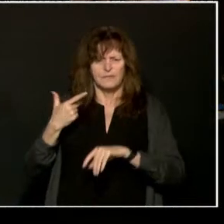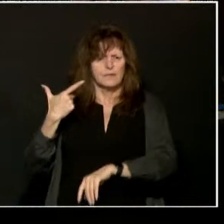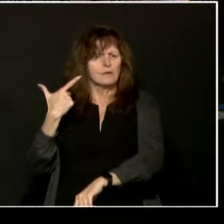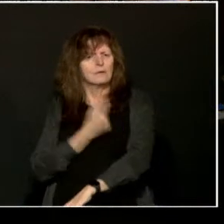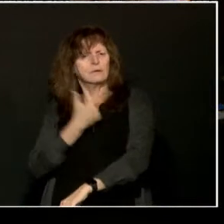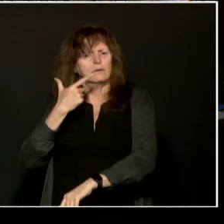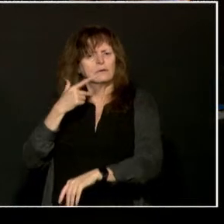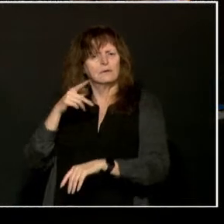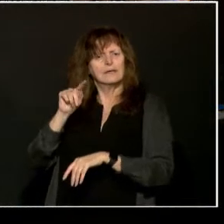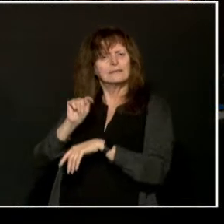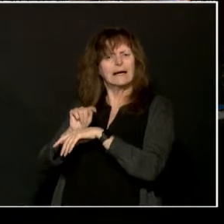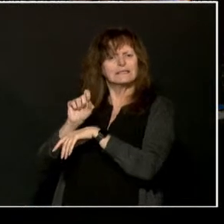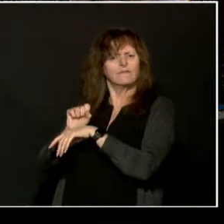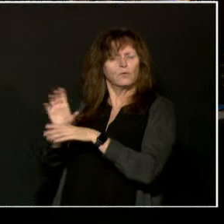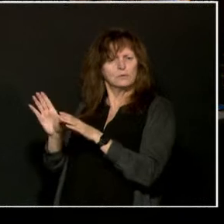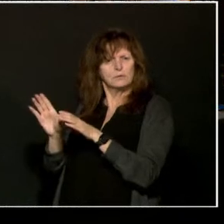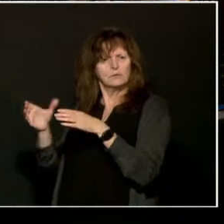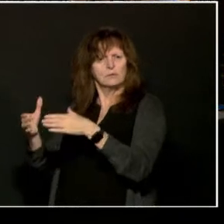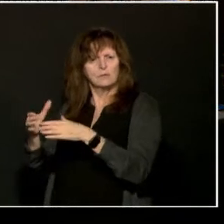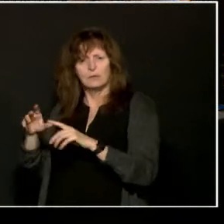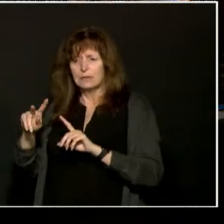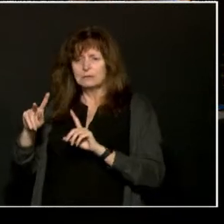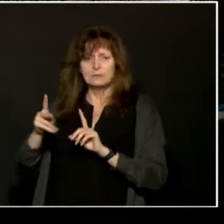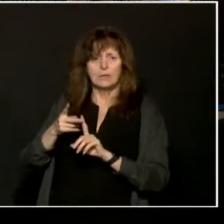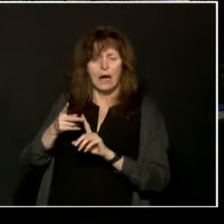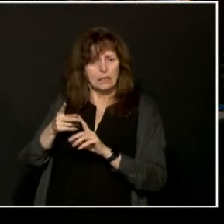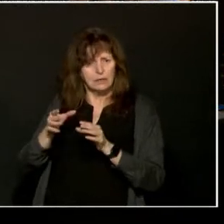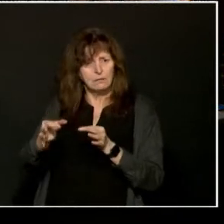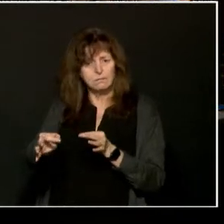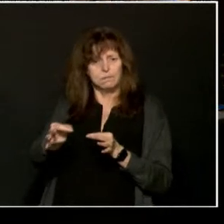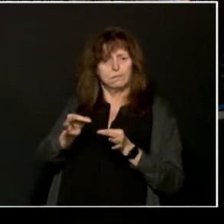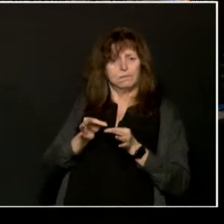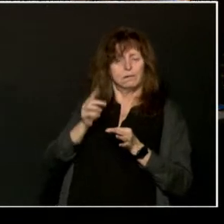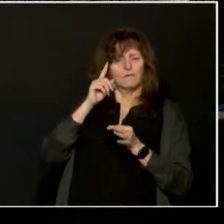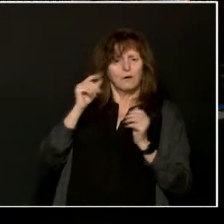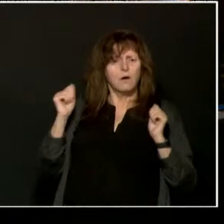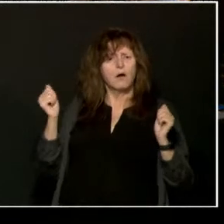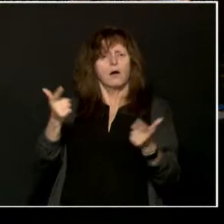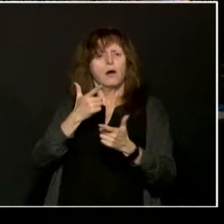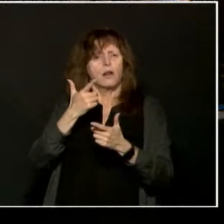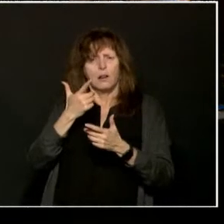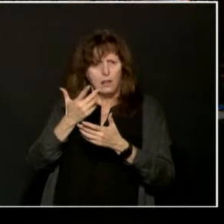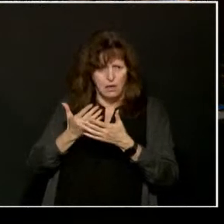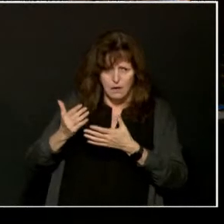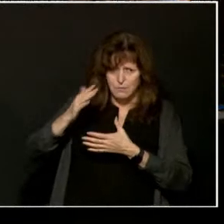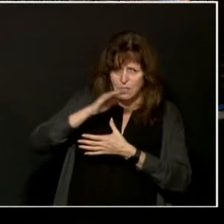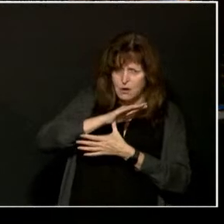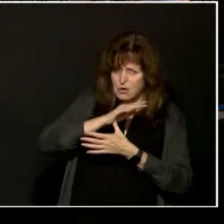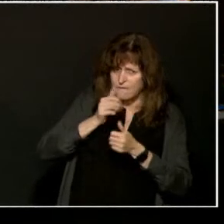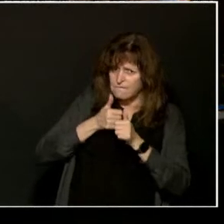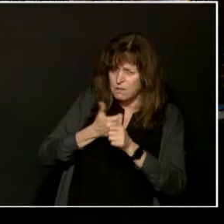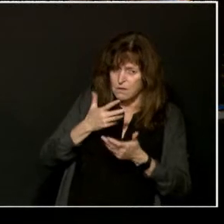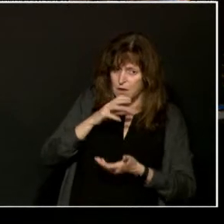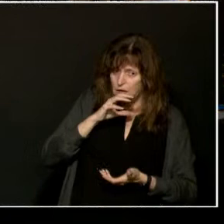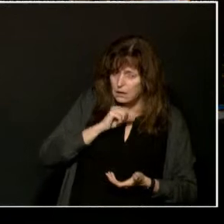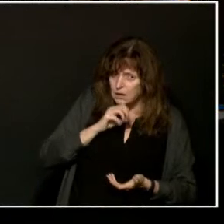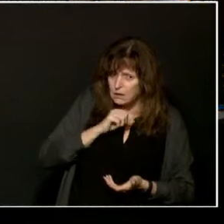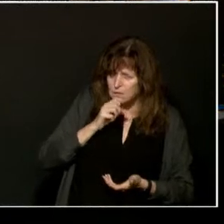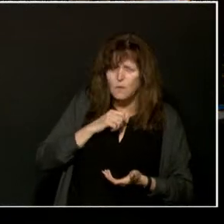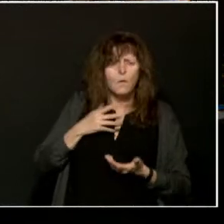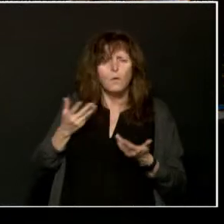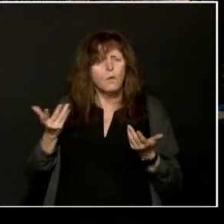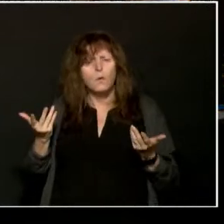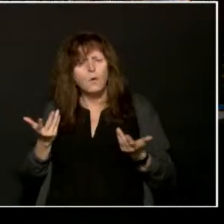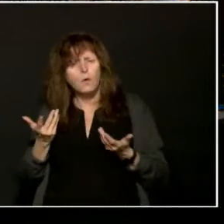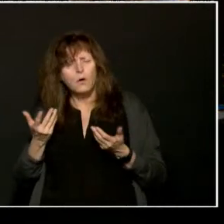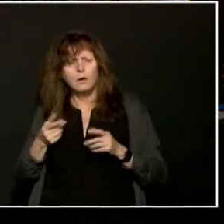Just wondering if that means the second dose priority is going to be based on age for everyone now rather than the date of first dose. So just